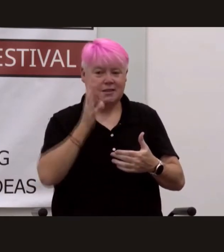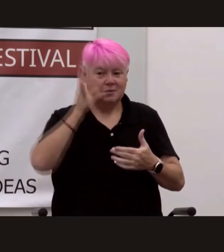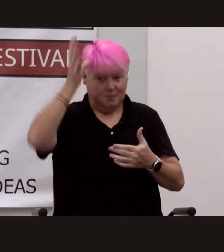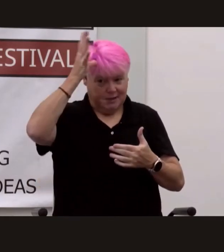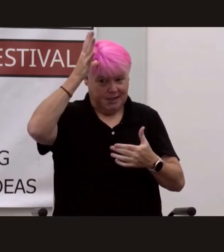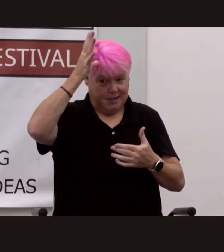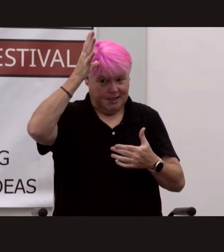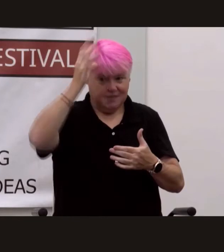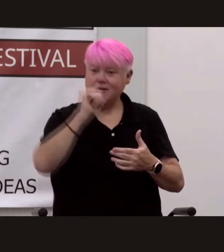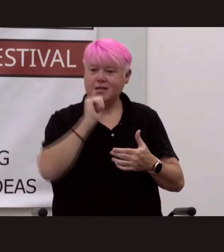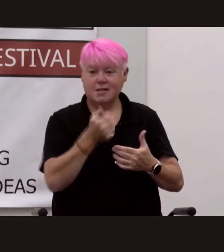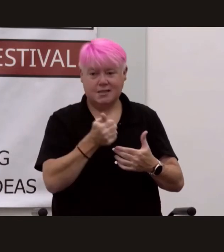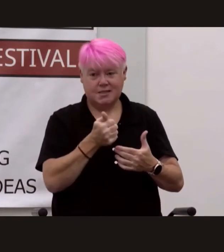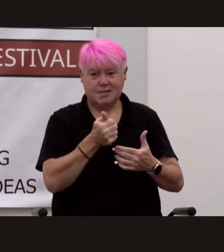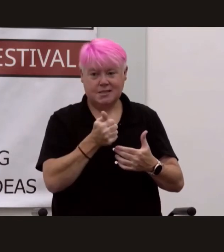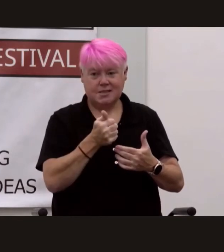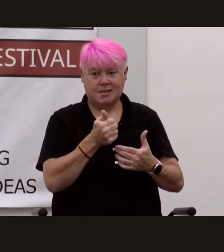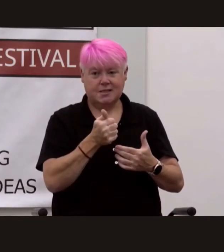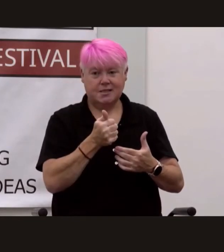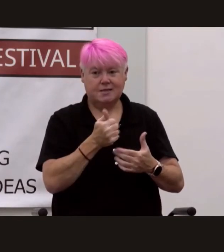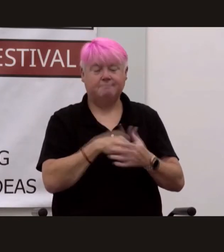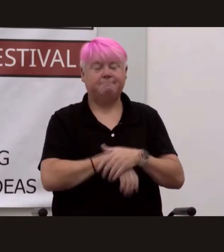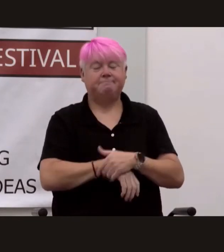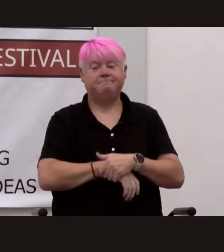they didn't. They simply stared.